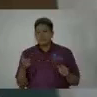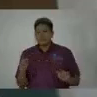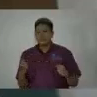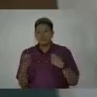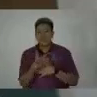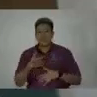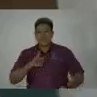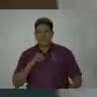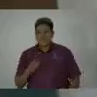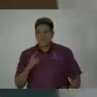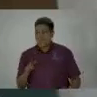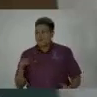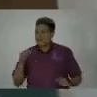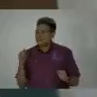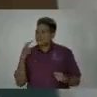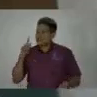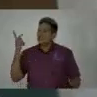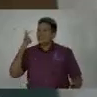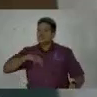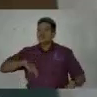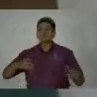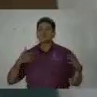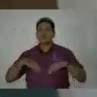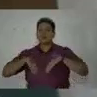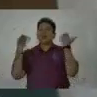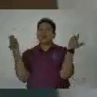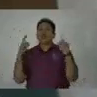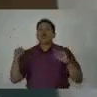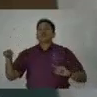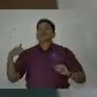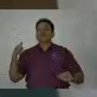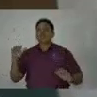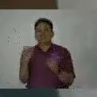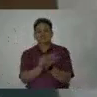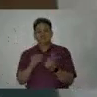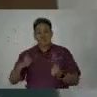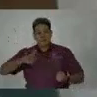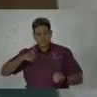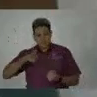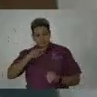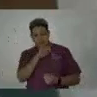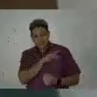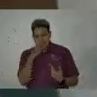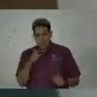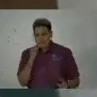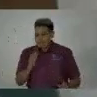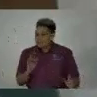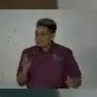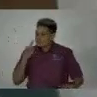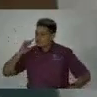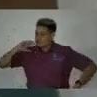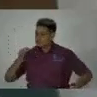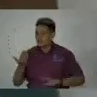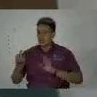me. They are trying to shut me up, and they are hell-bent on destroying me. Madam Speaker, it seems as if there is